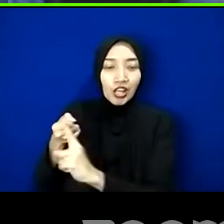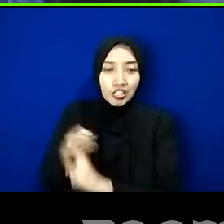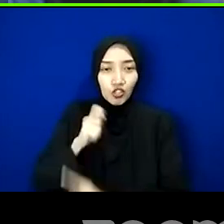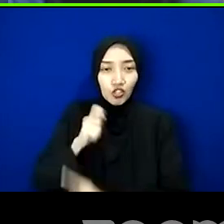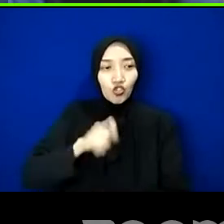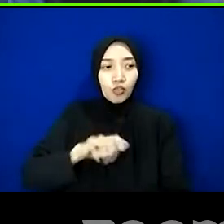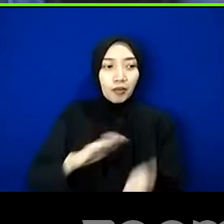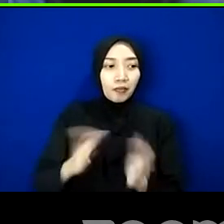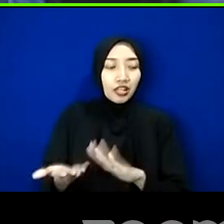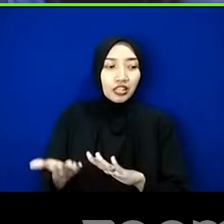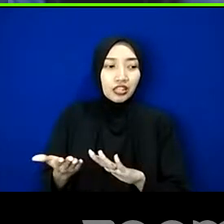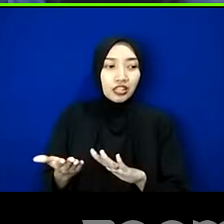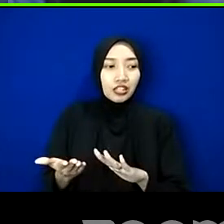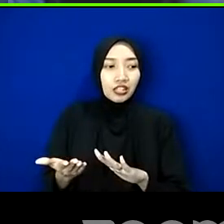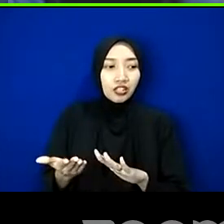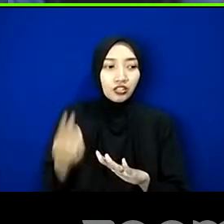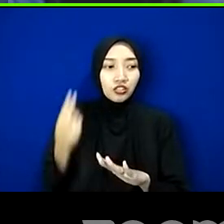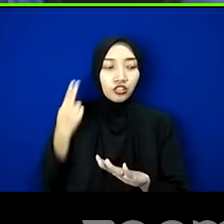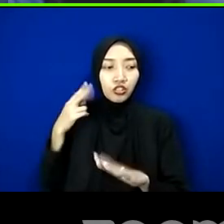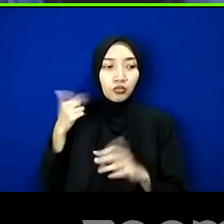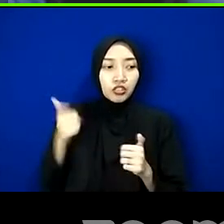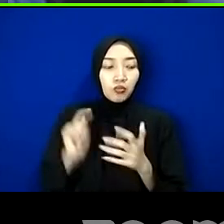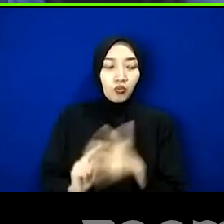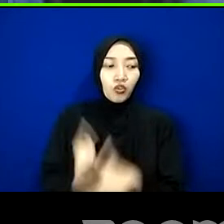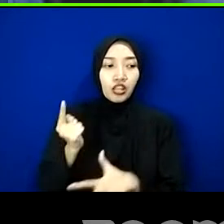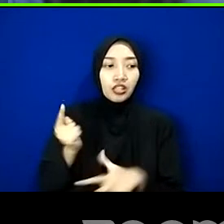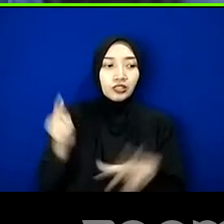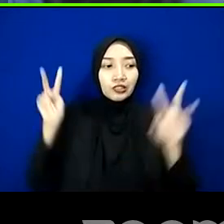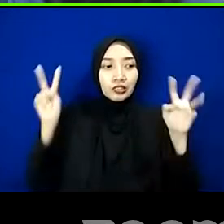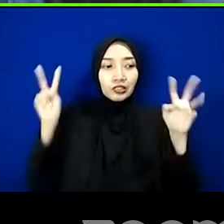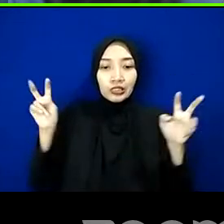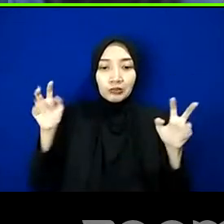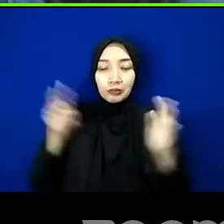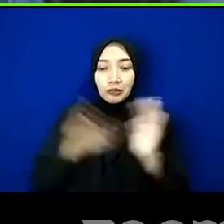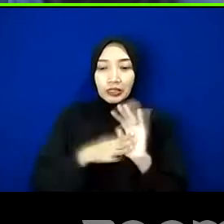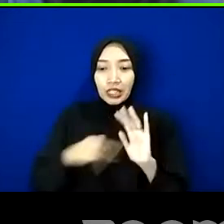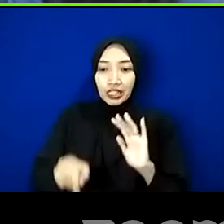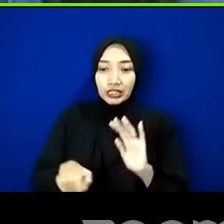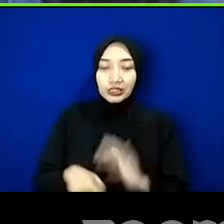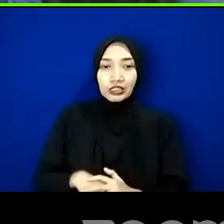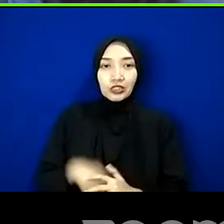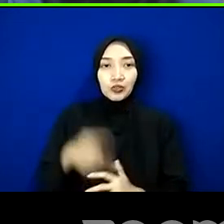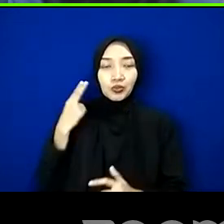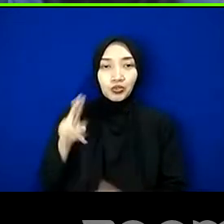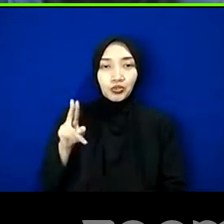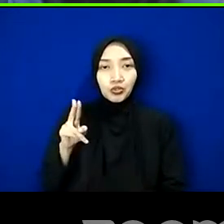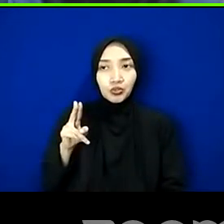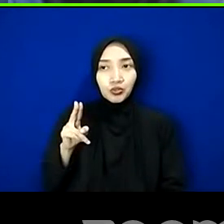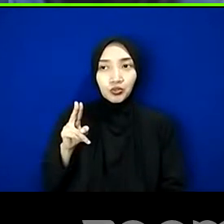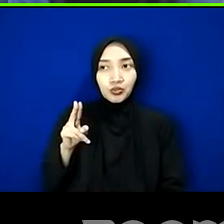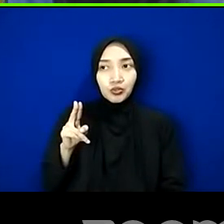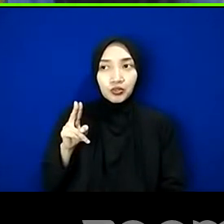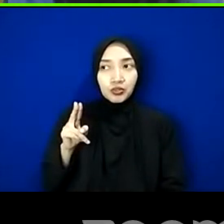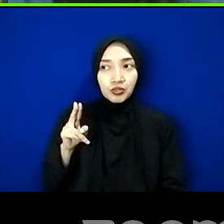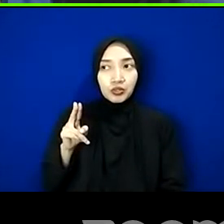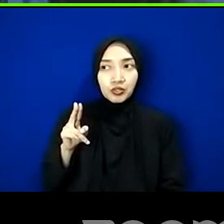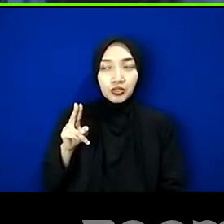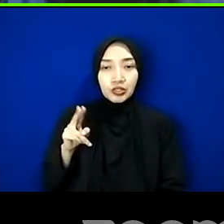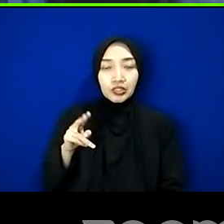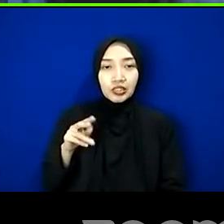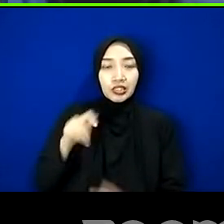an issue on this evidence-based policy as well. So yeah, I think maybe that's a very short comment that I